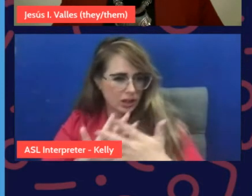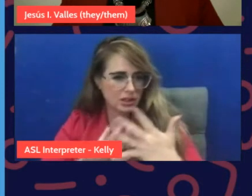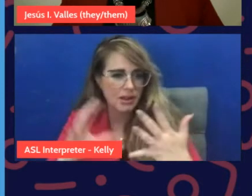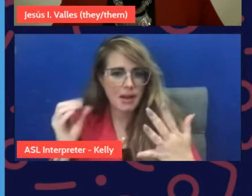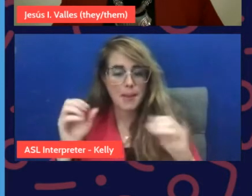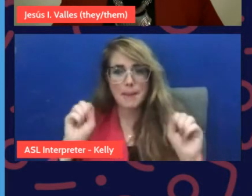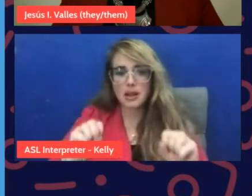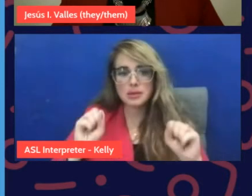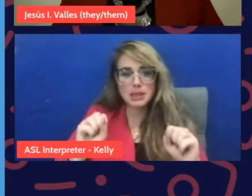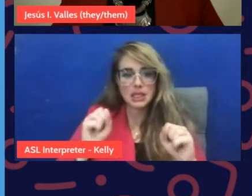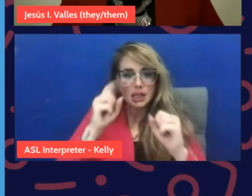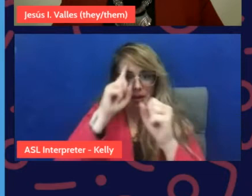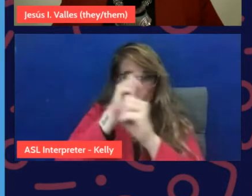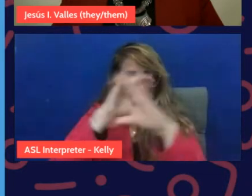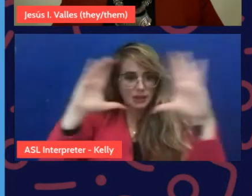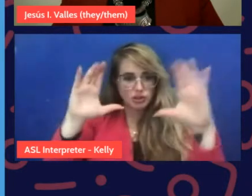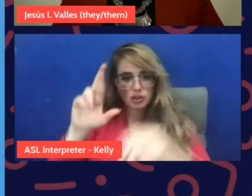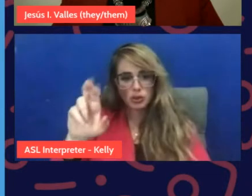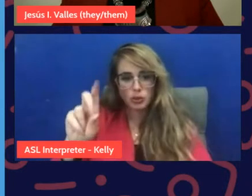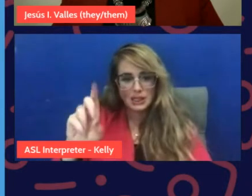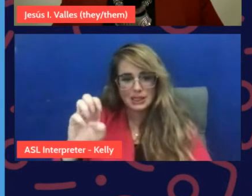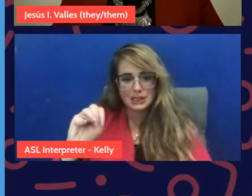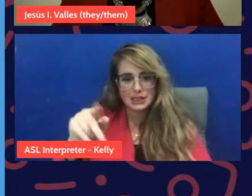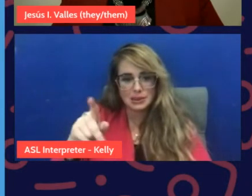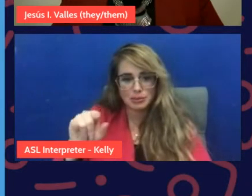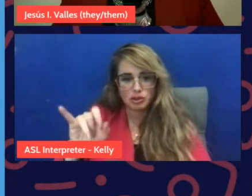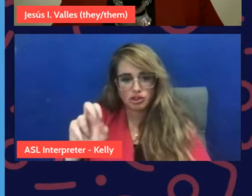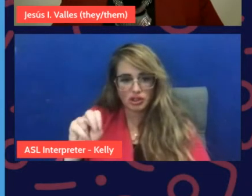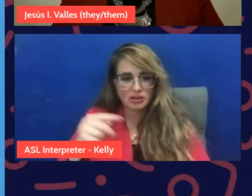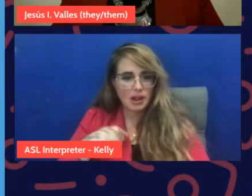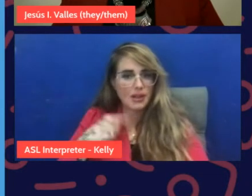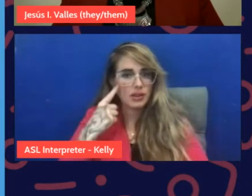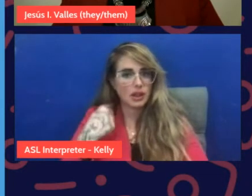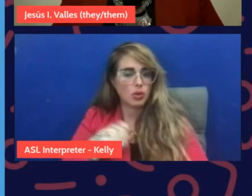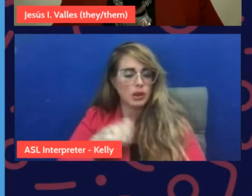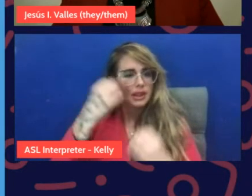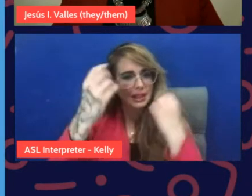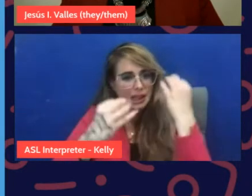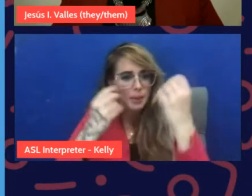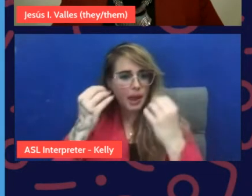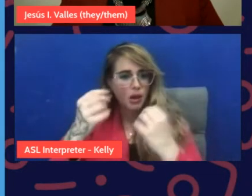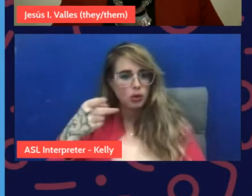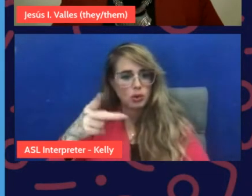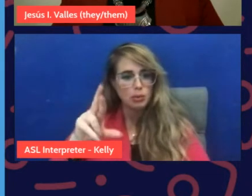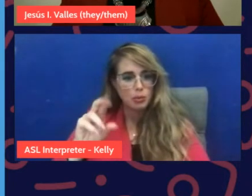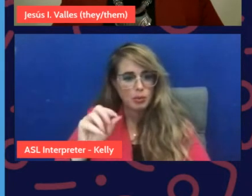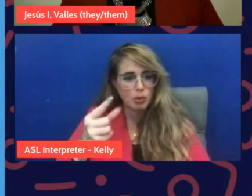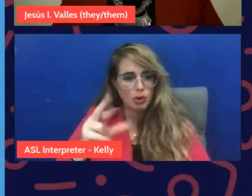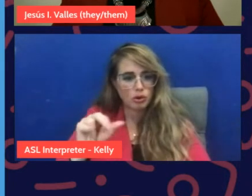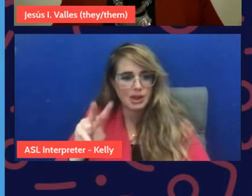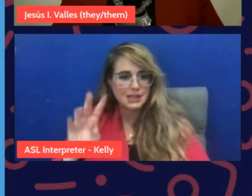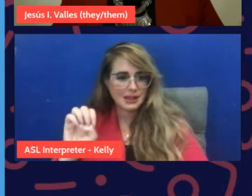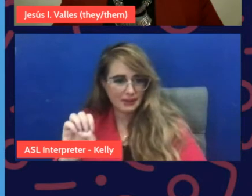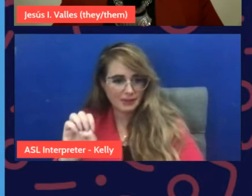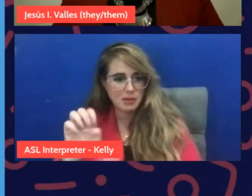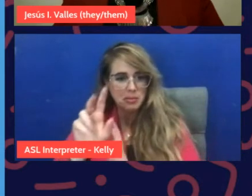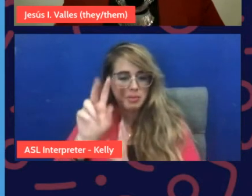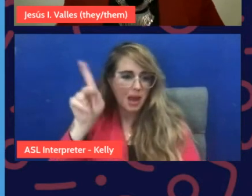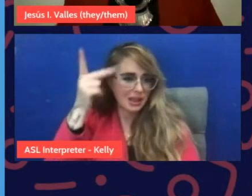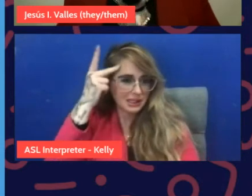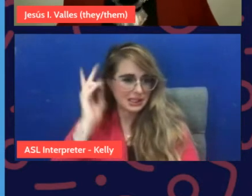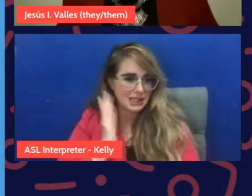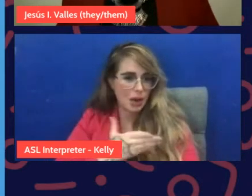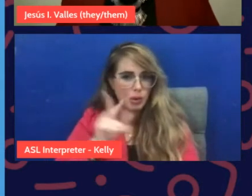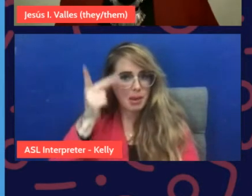possibly imagine redemption. You know, I think that when we think about our progressive politics, you know, our politics, you